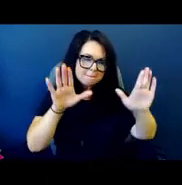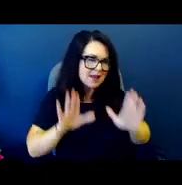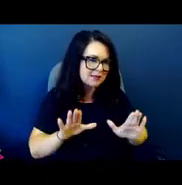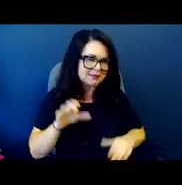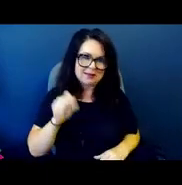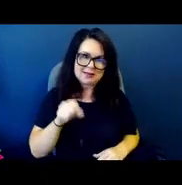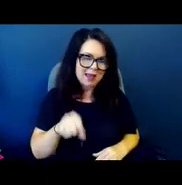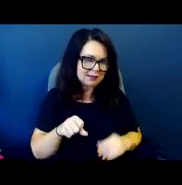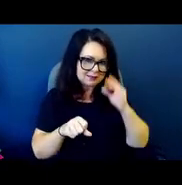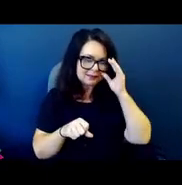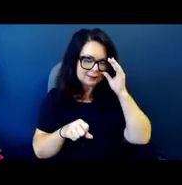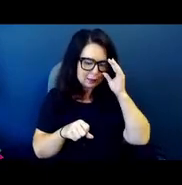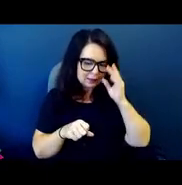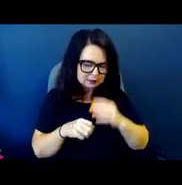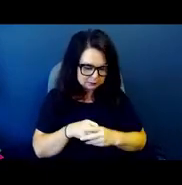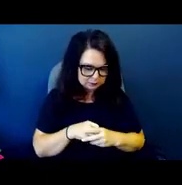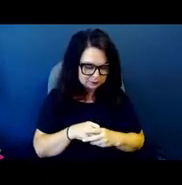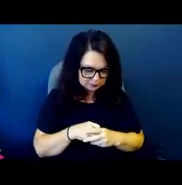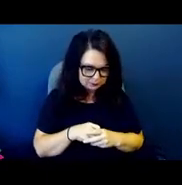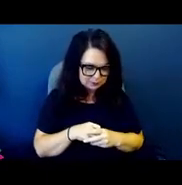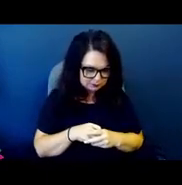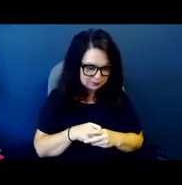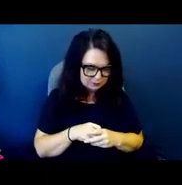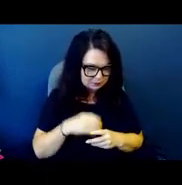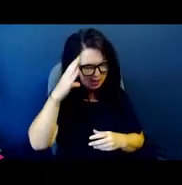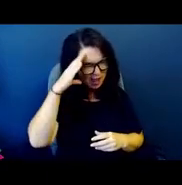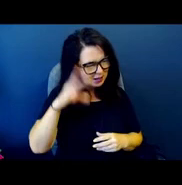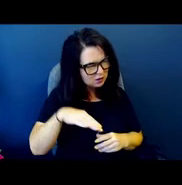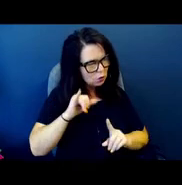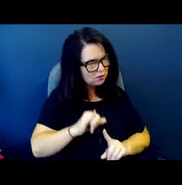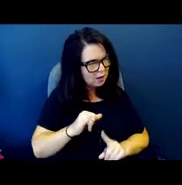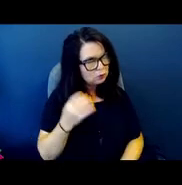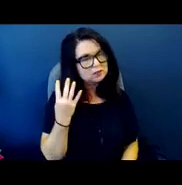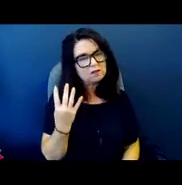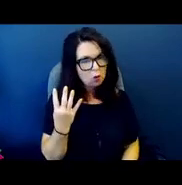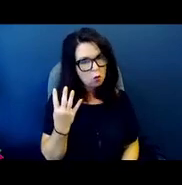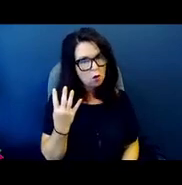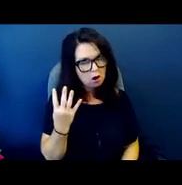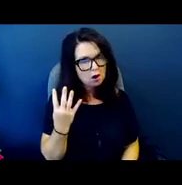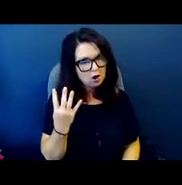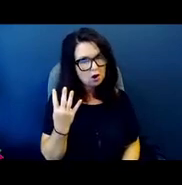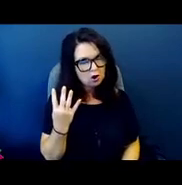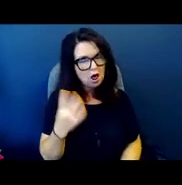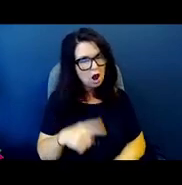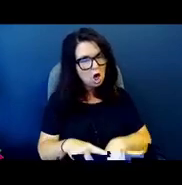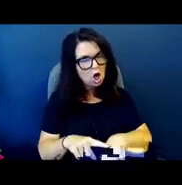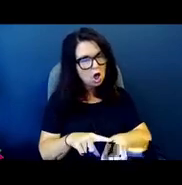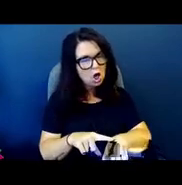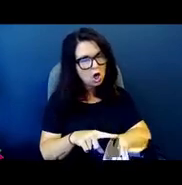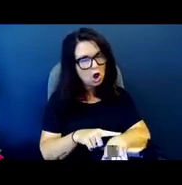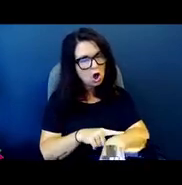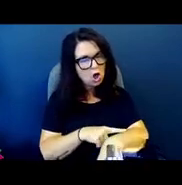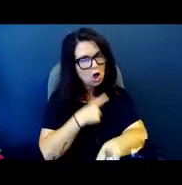amazing. And I know that was 4 long years ago. Yes. And